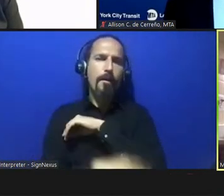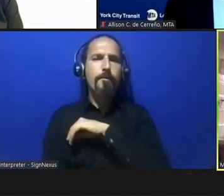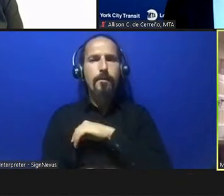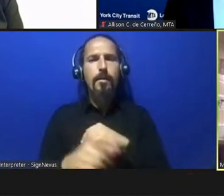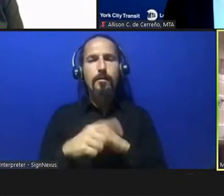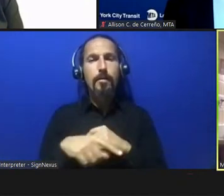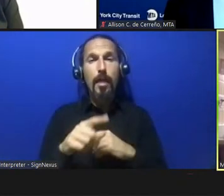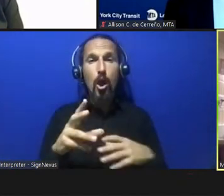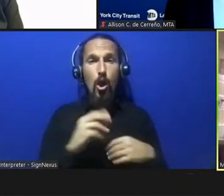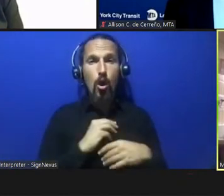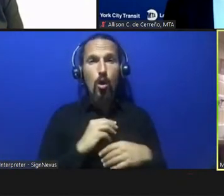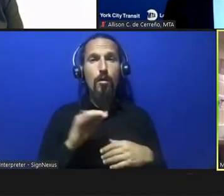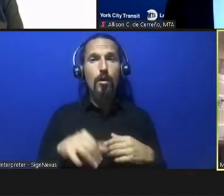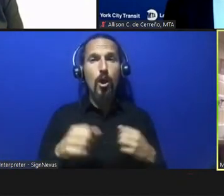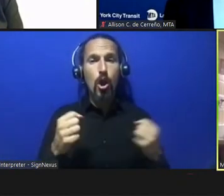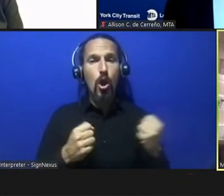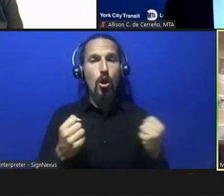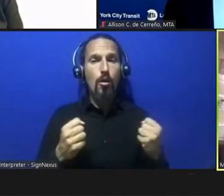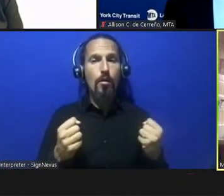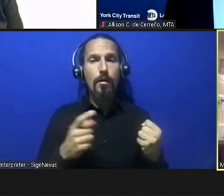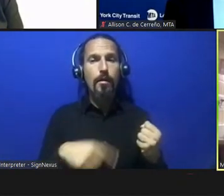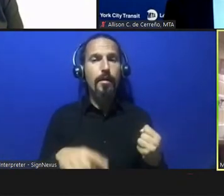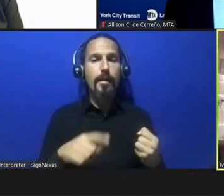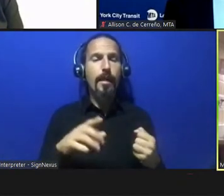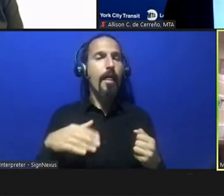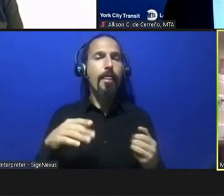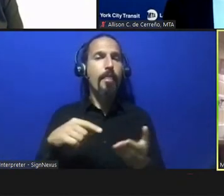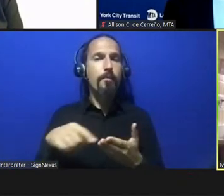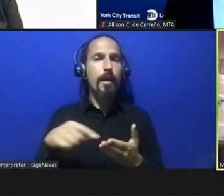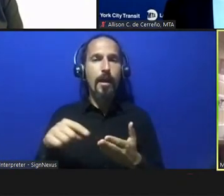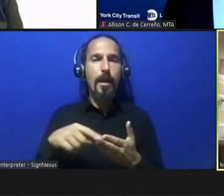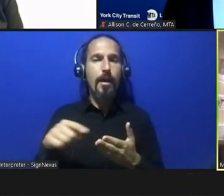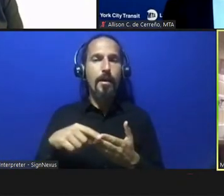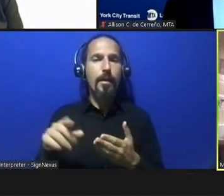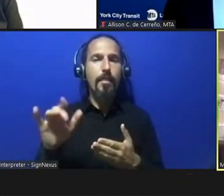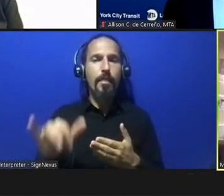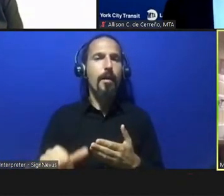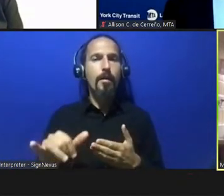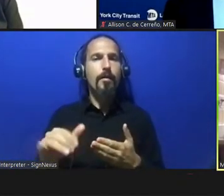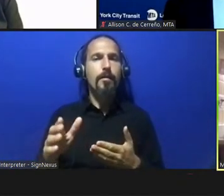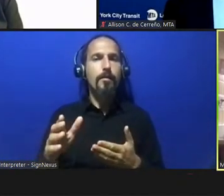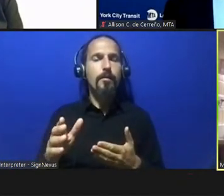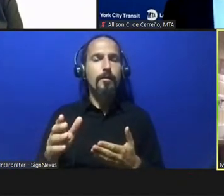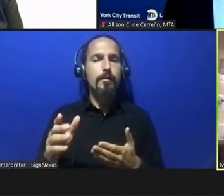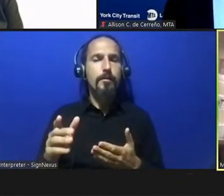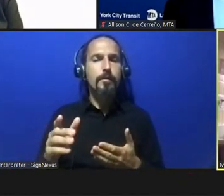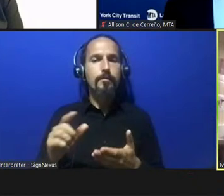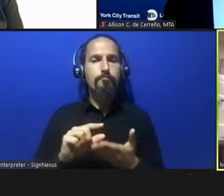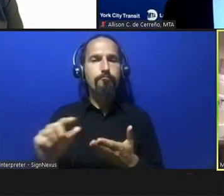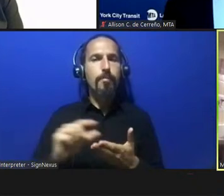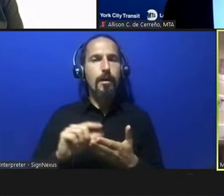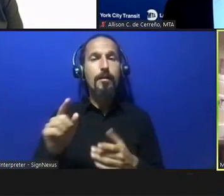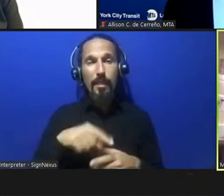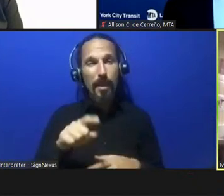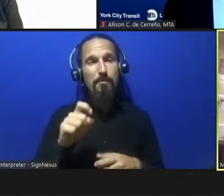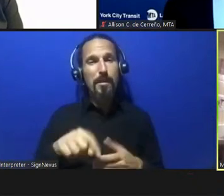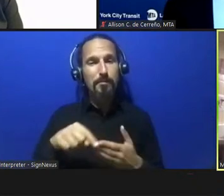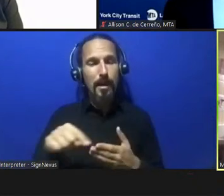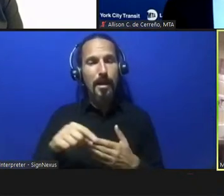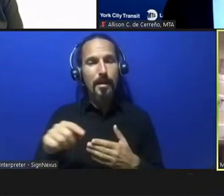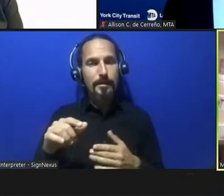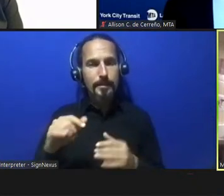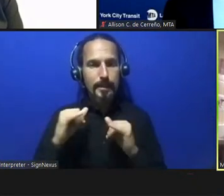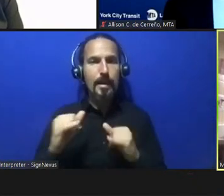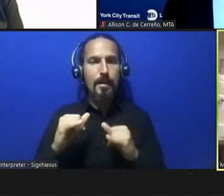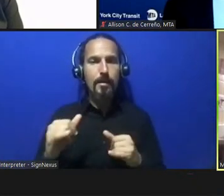own cars uh because they haven't been paying their fair share and now they need to pay their fair share